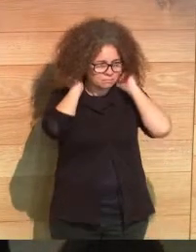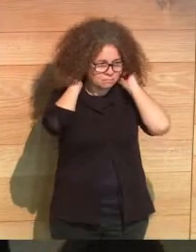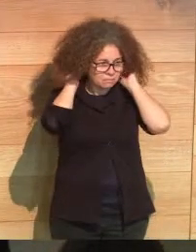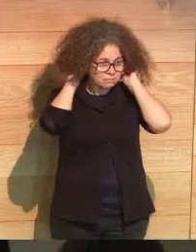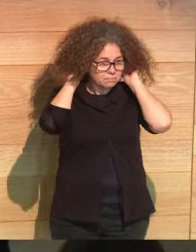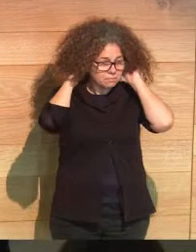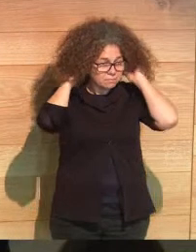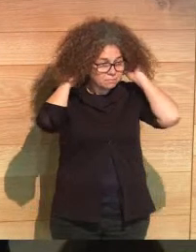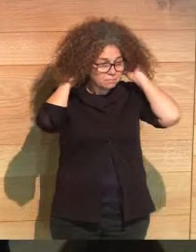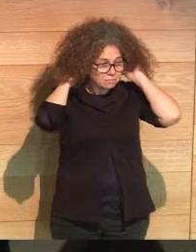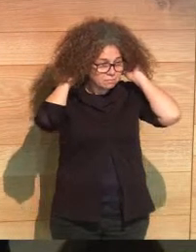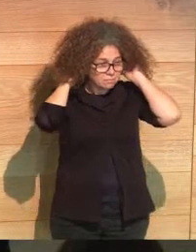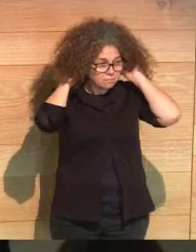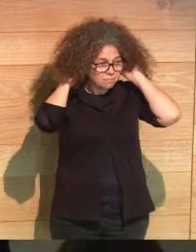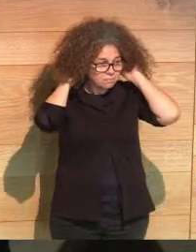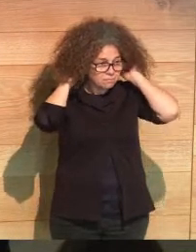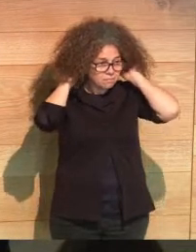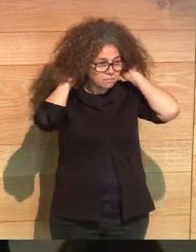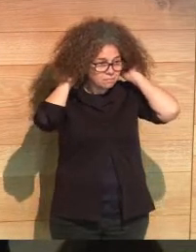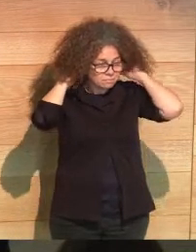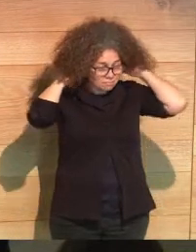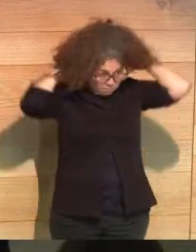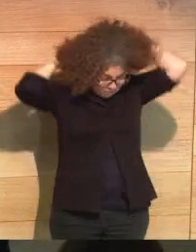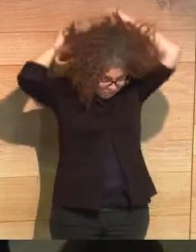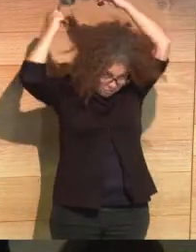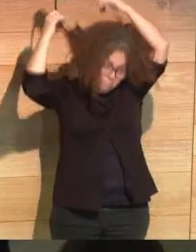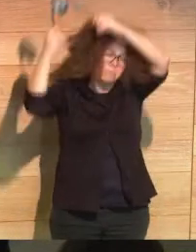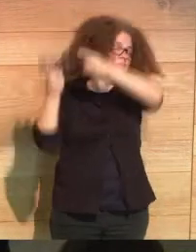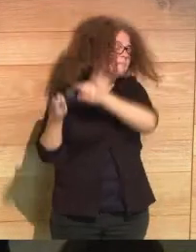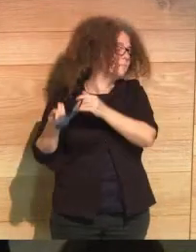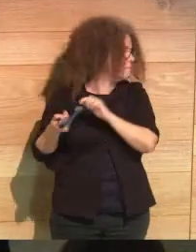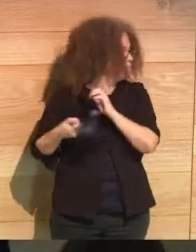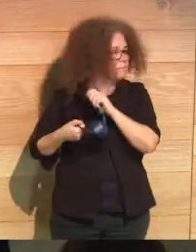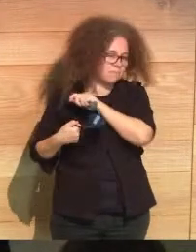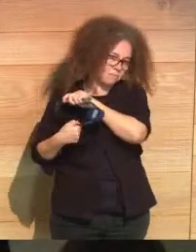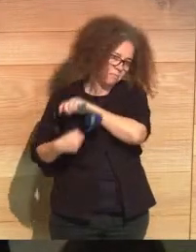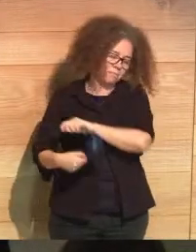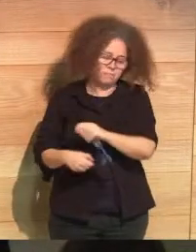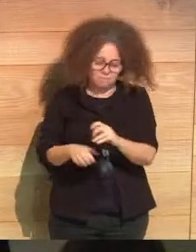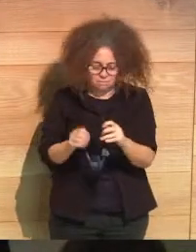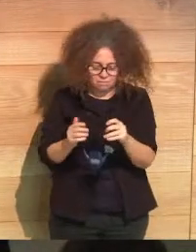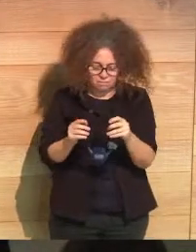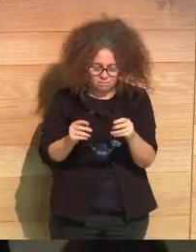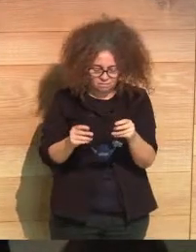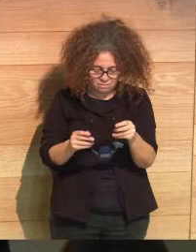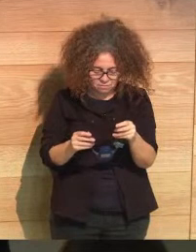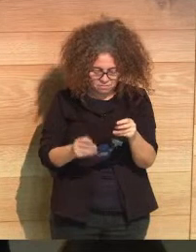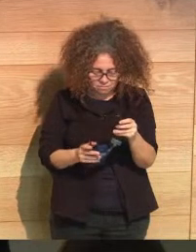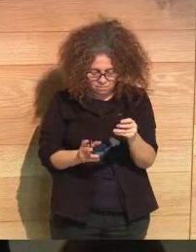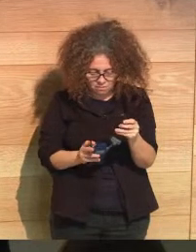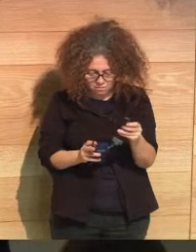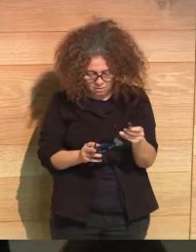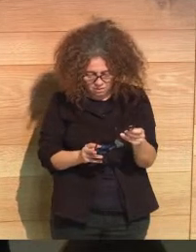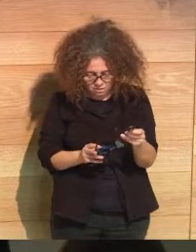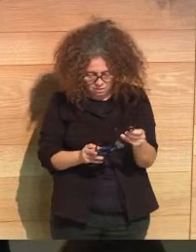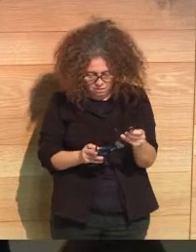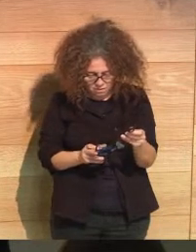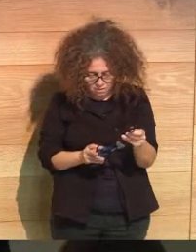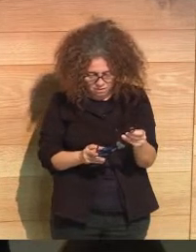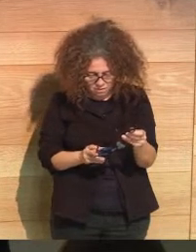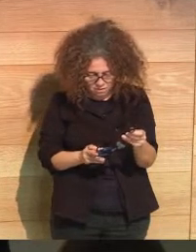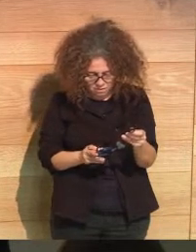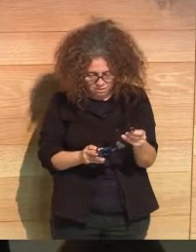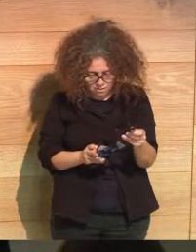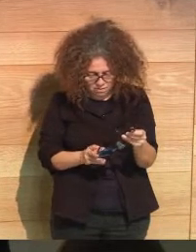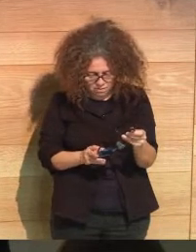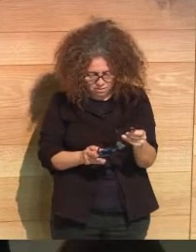many thank yous, so we can leave this behind us. So we would also like to thank everyone who made this